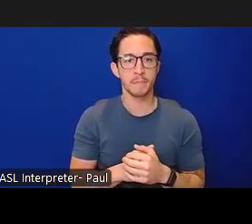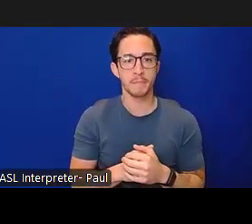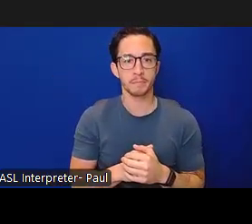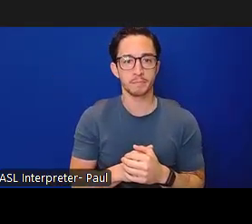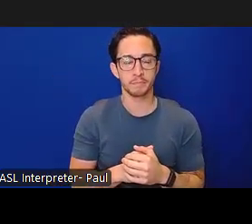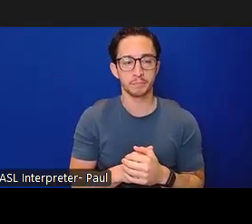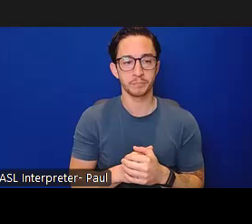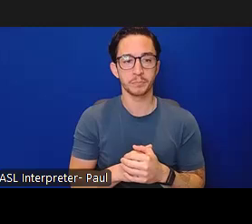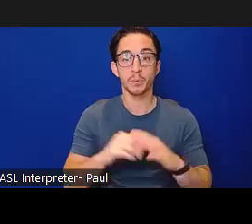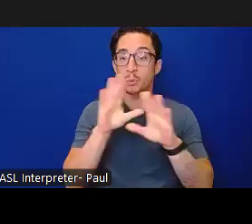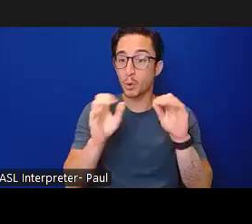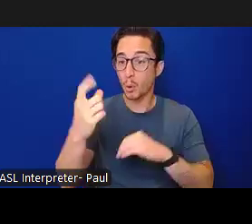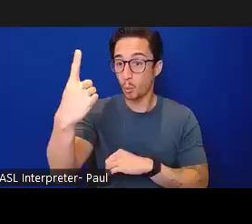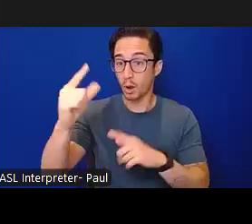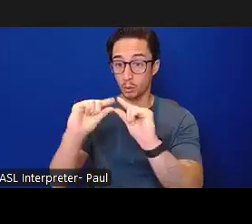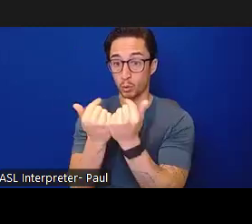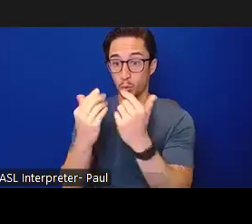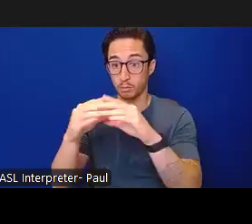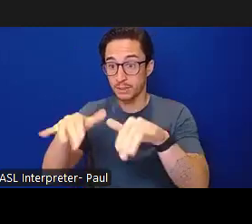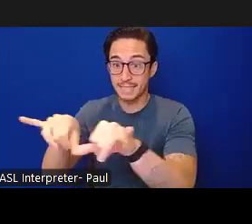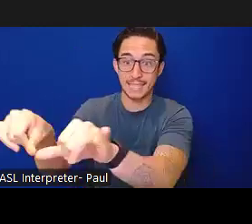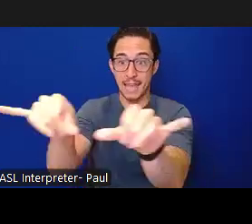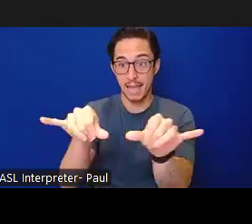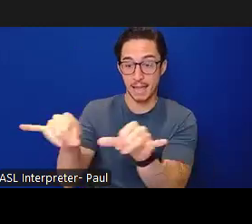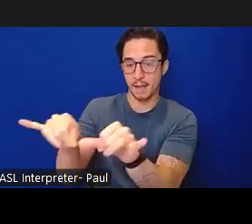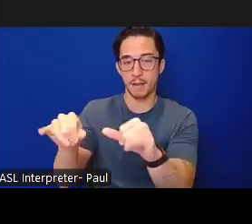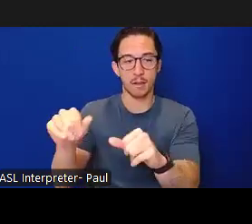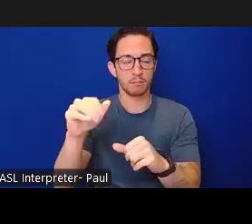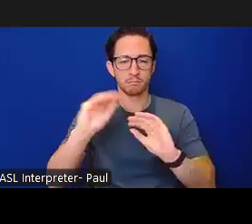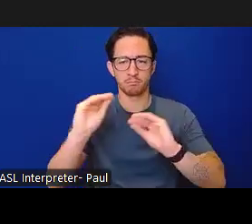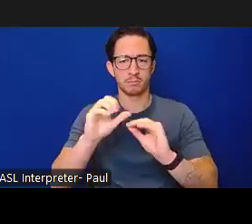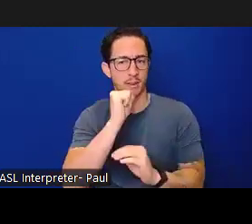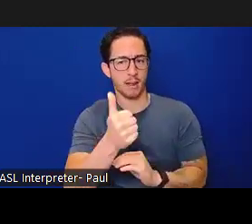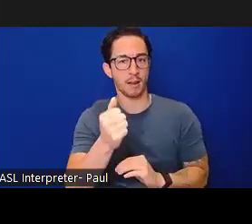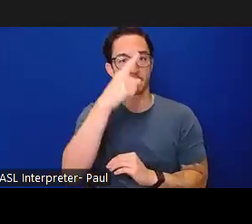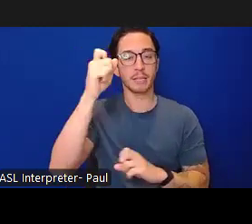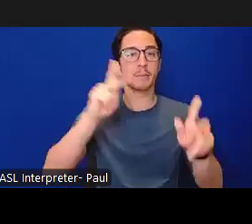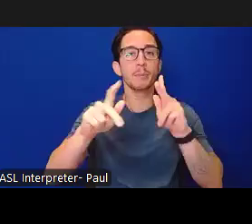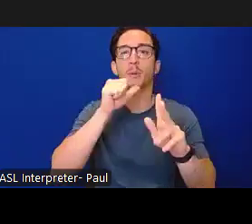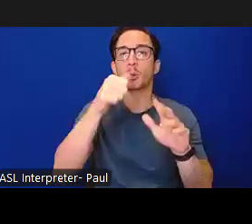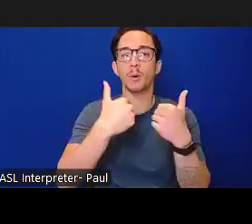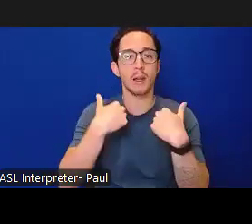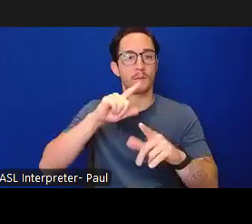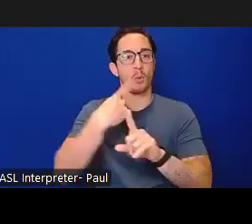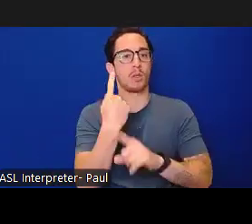No one group is the same because no one person holds just one identity.